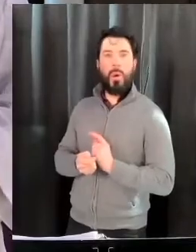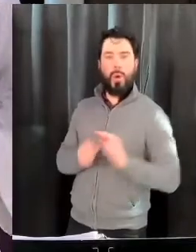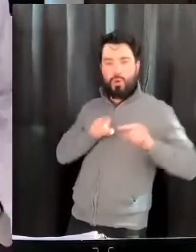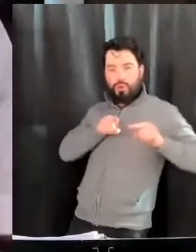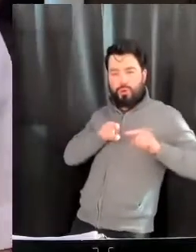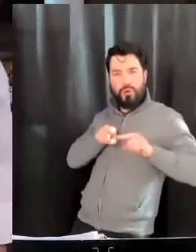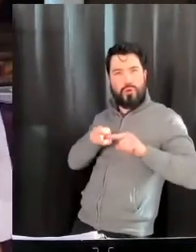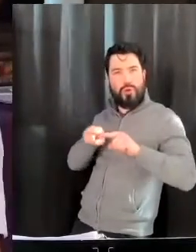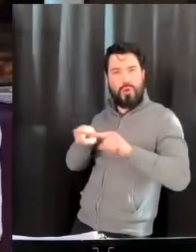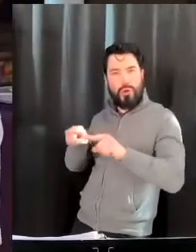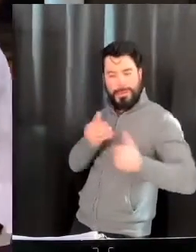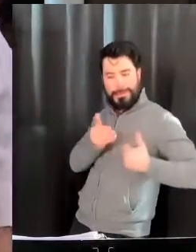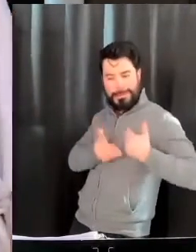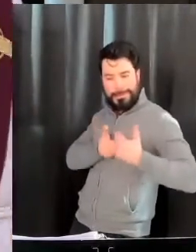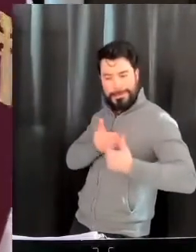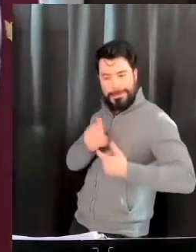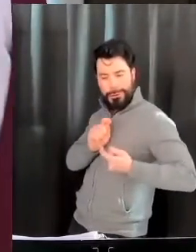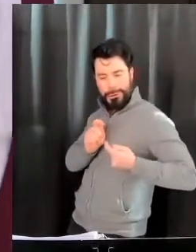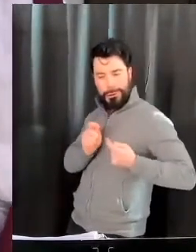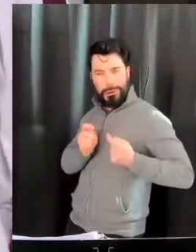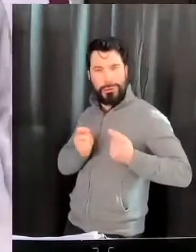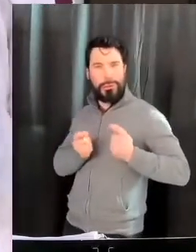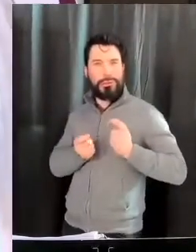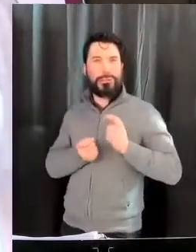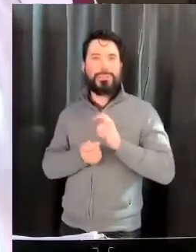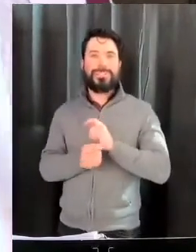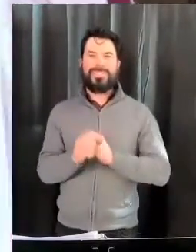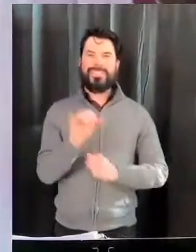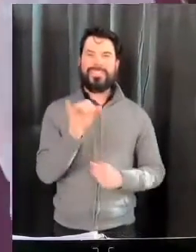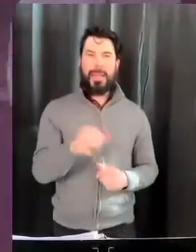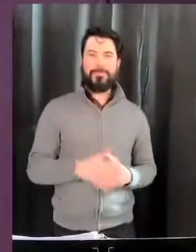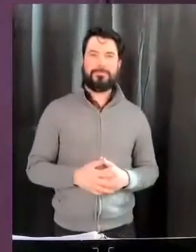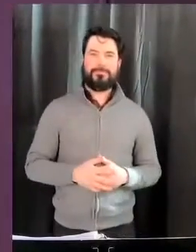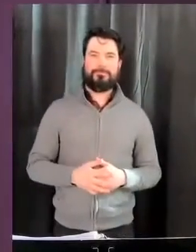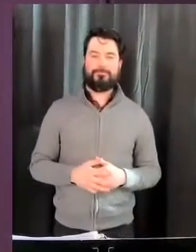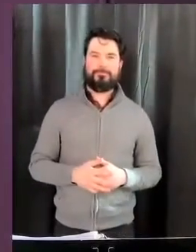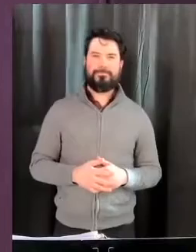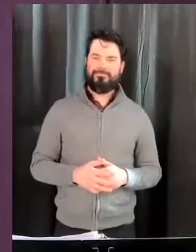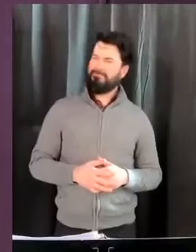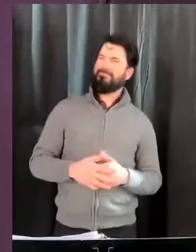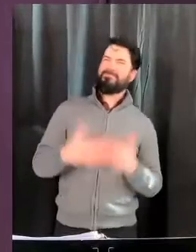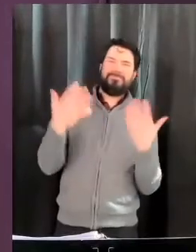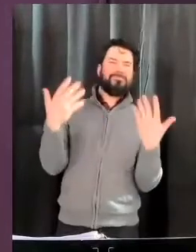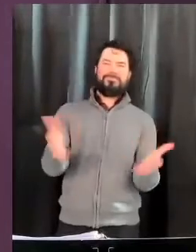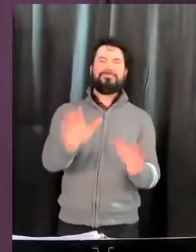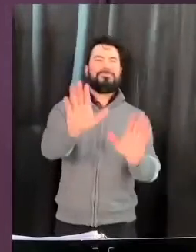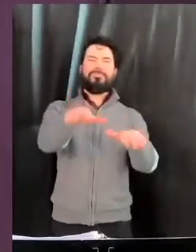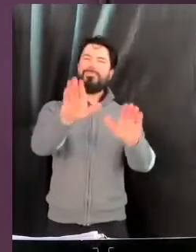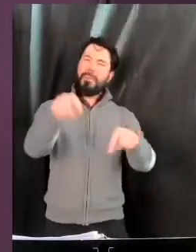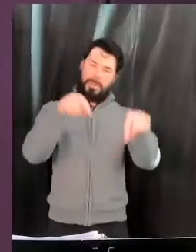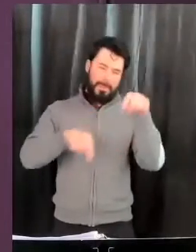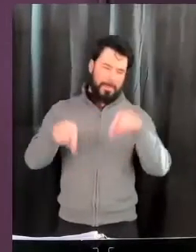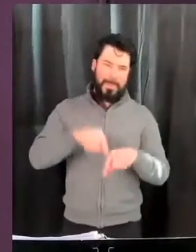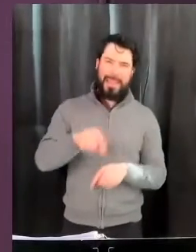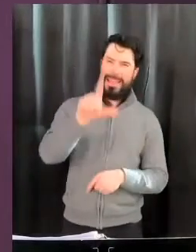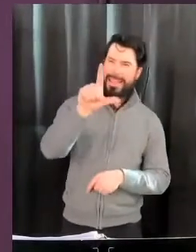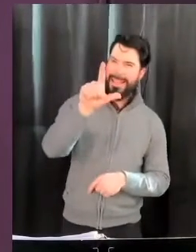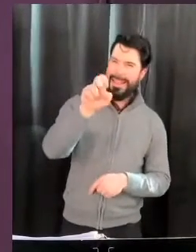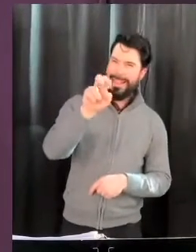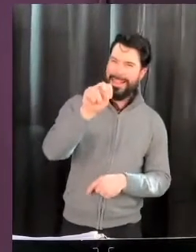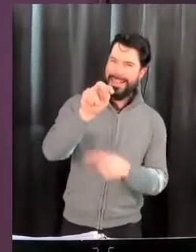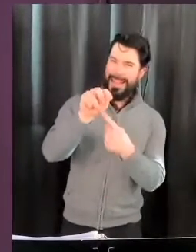So why would we do that? Why would we even do Lent? Why wouldn't we just go on and let it be like any other time of the